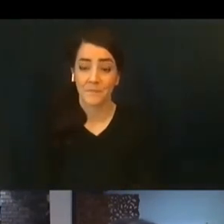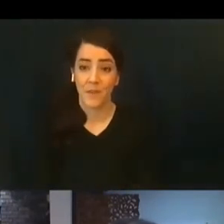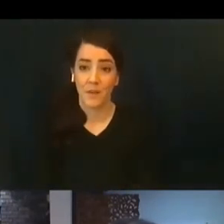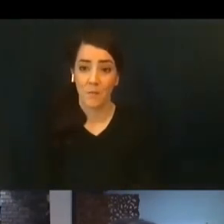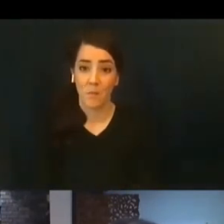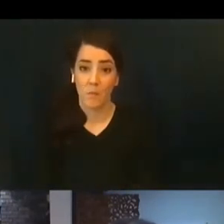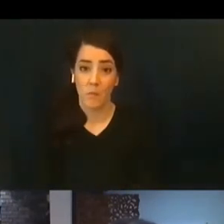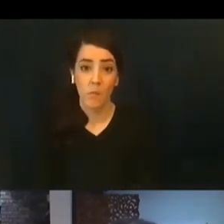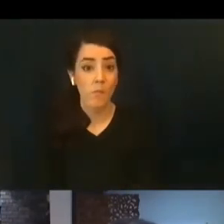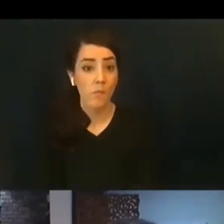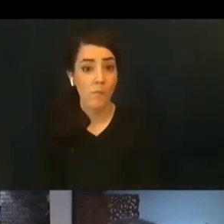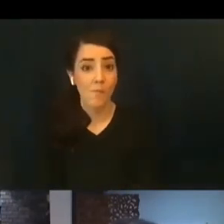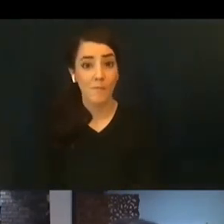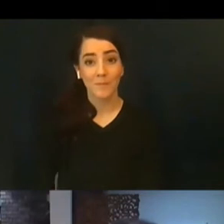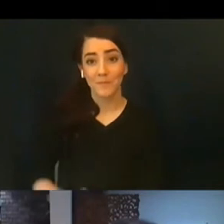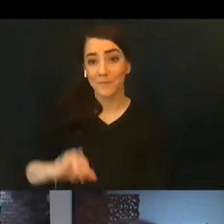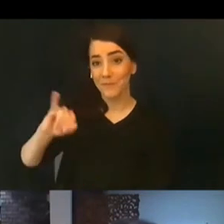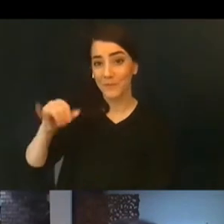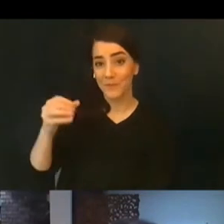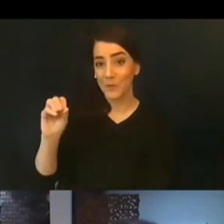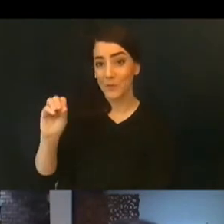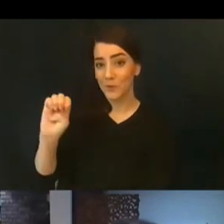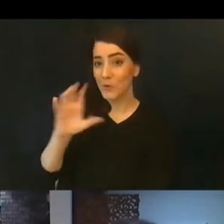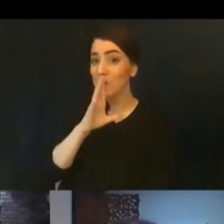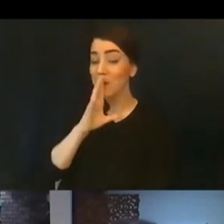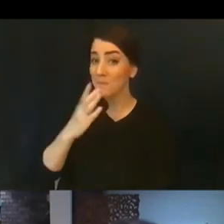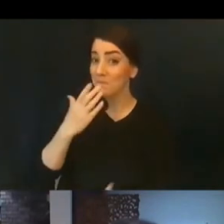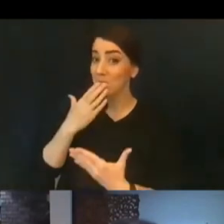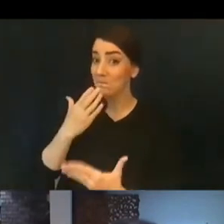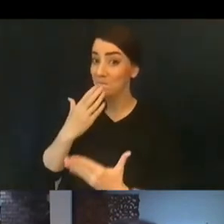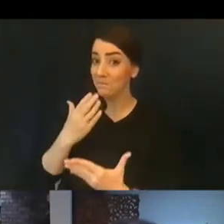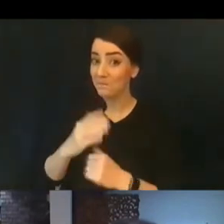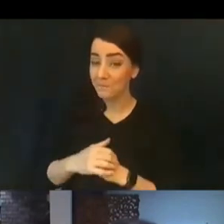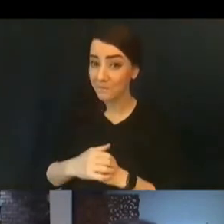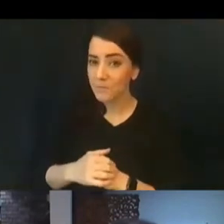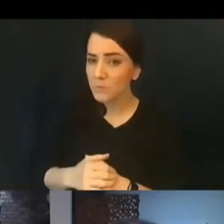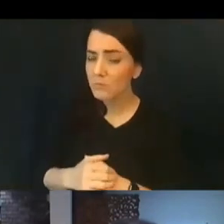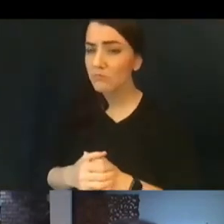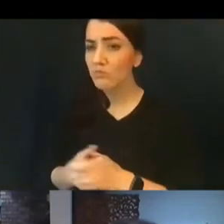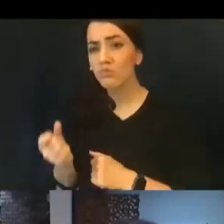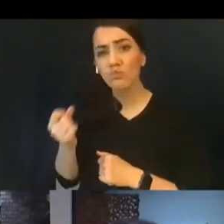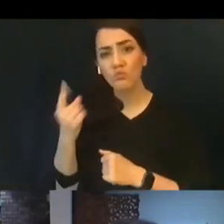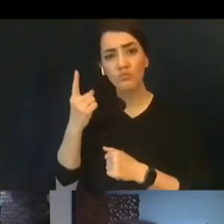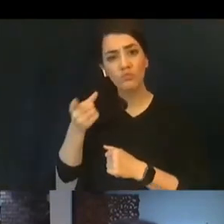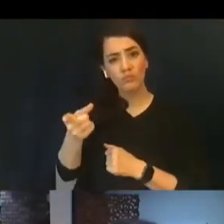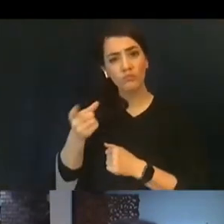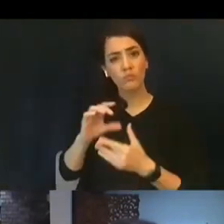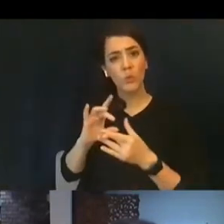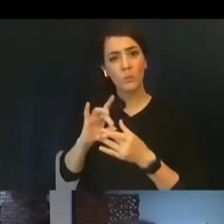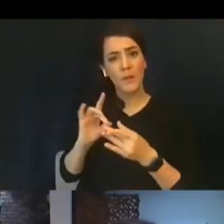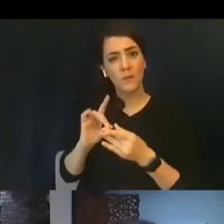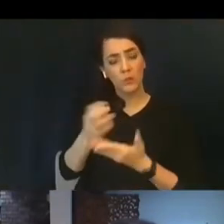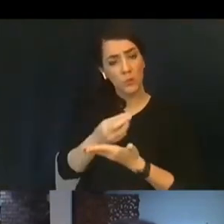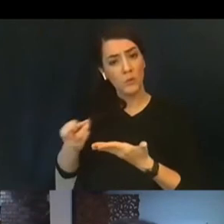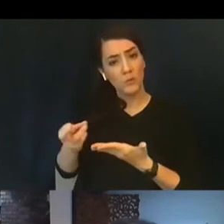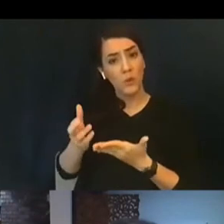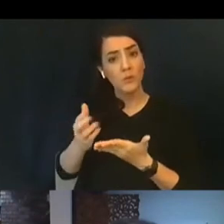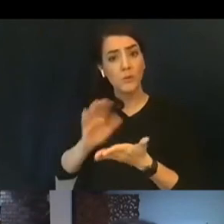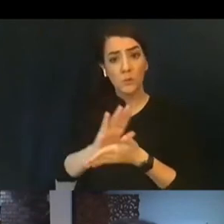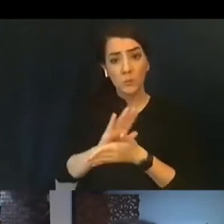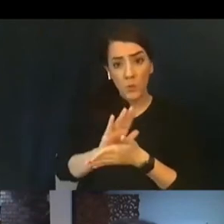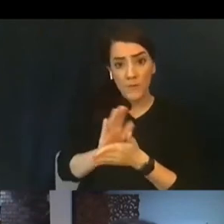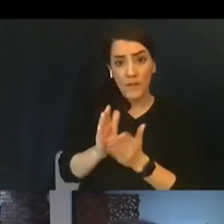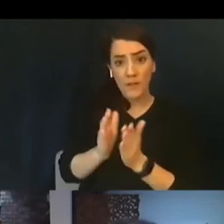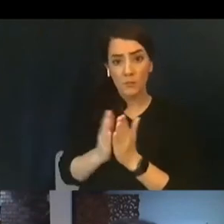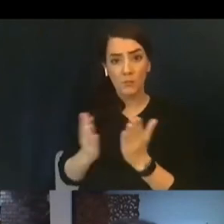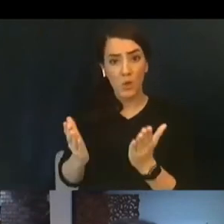Oh, thank you. And there's another question here. Beyond the movies and books that you've recommended, how else would you recommend someone who isn't a part of the